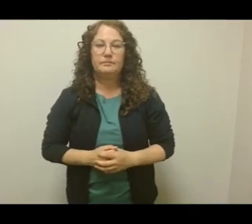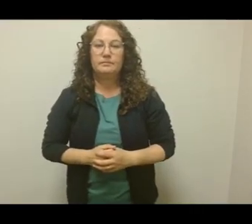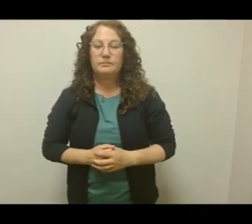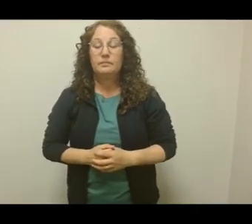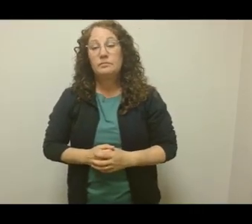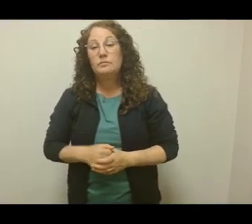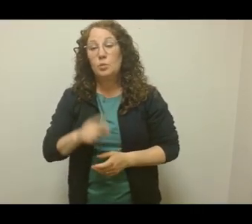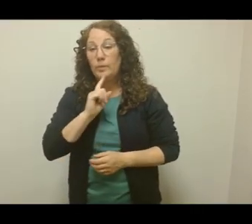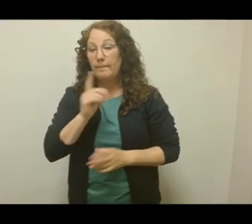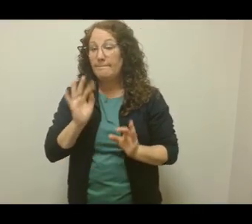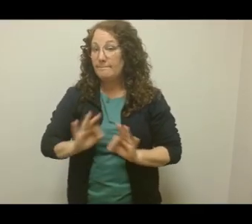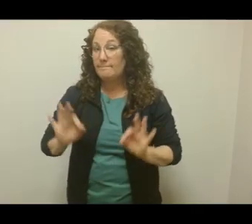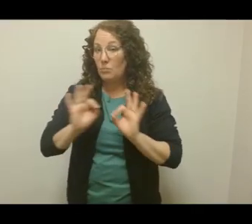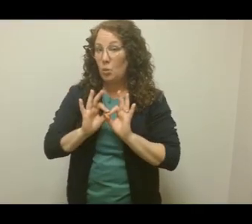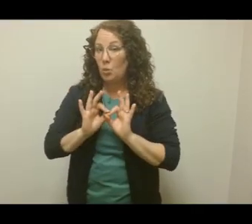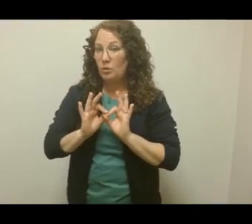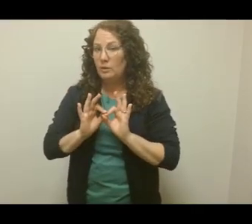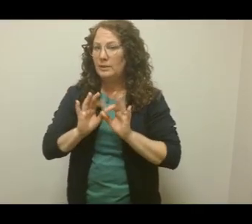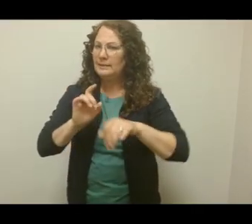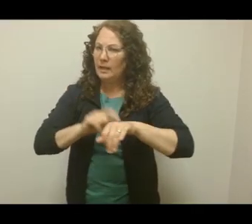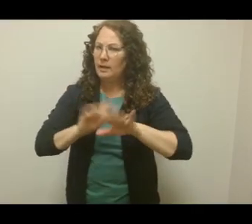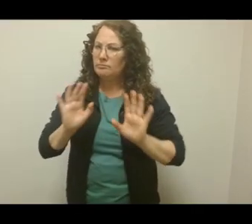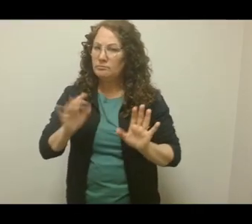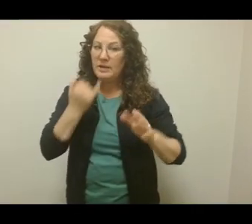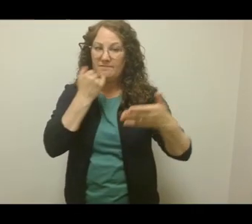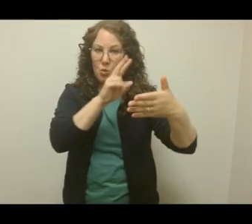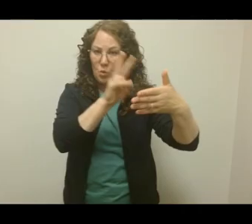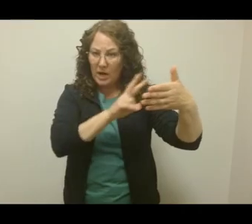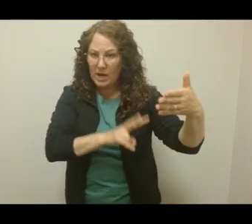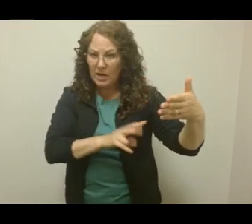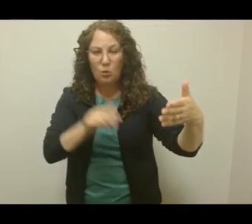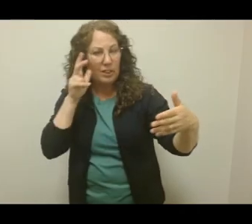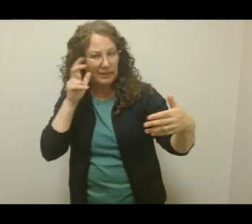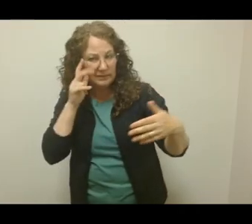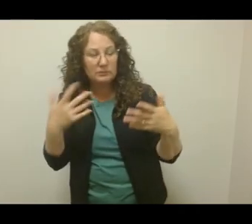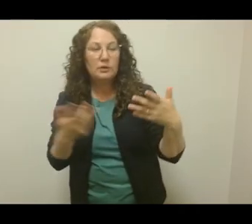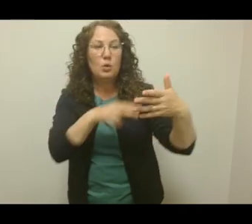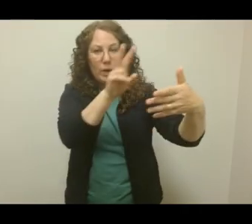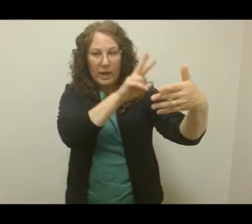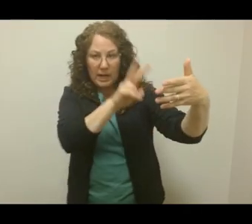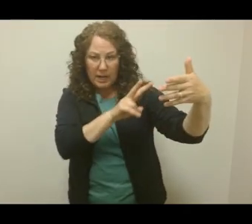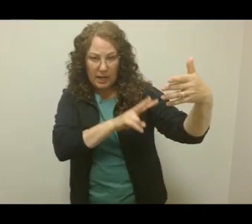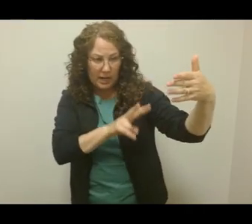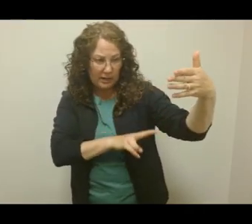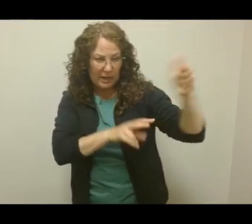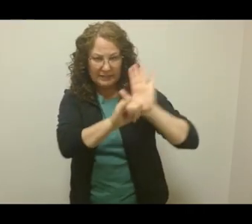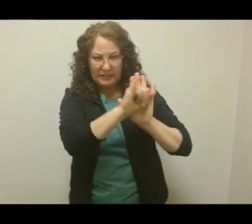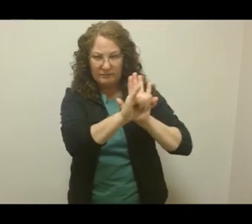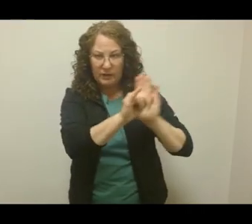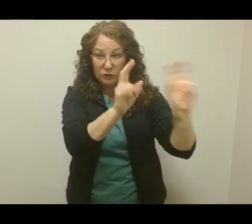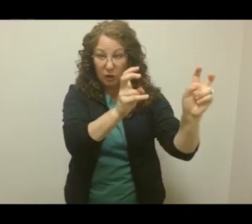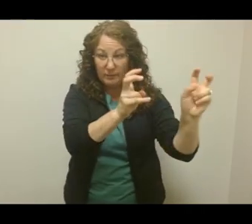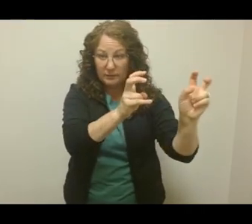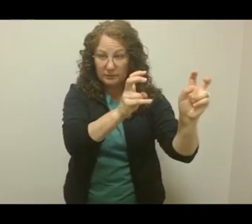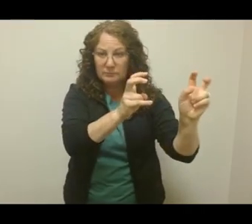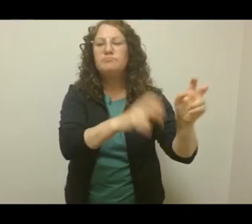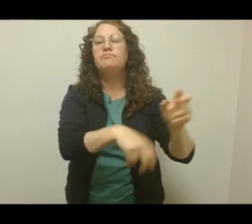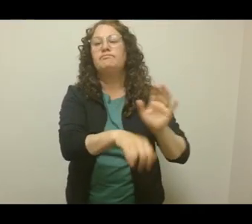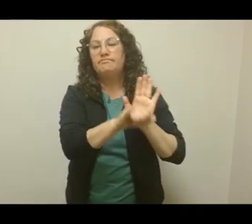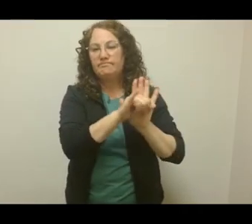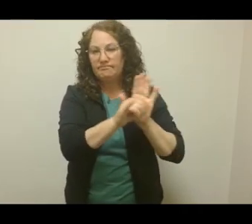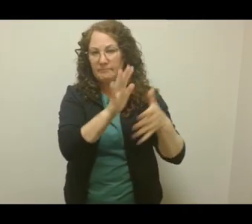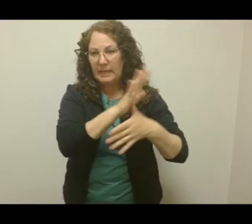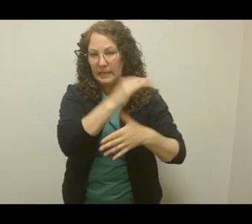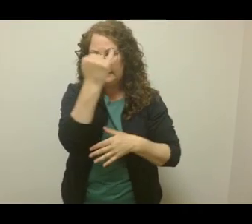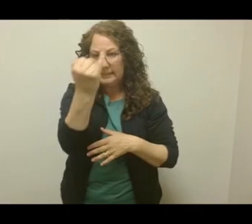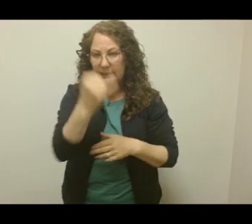very important to take the time when reading or listening to a source to identify the topic and the main idea. If you